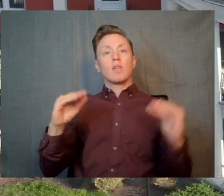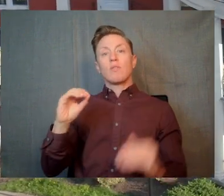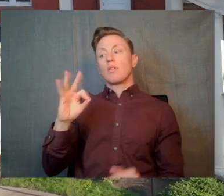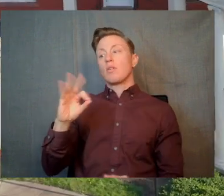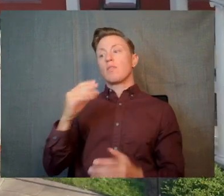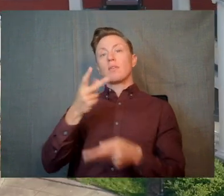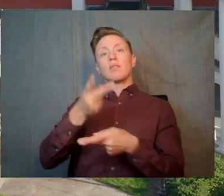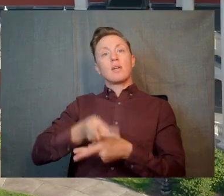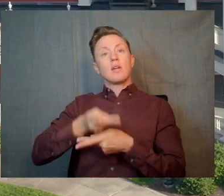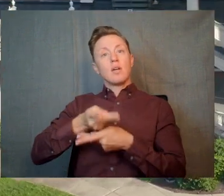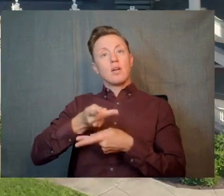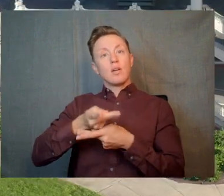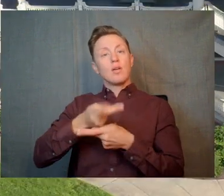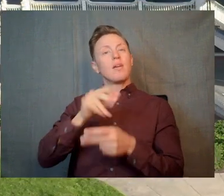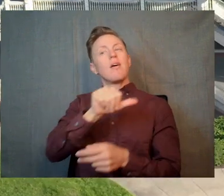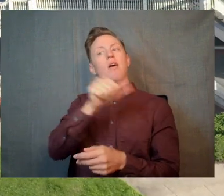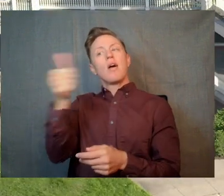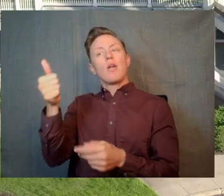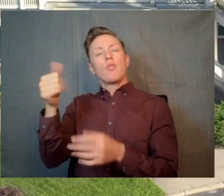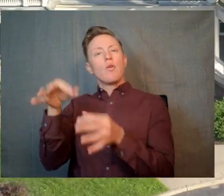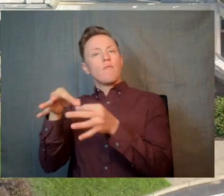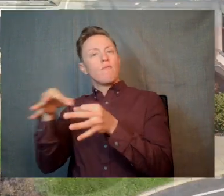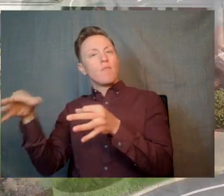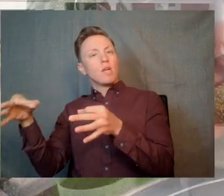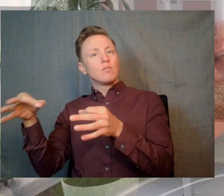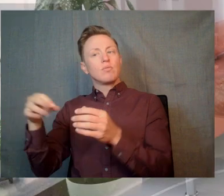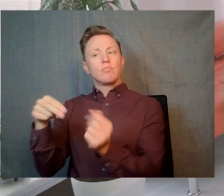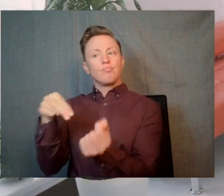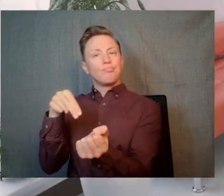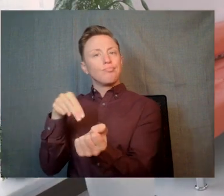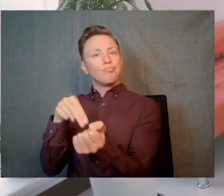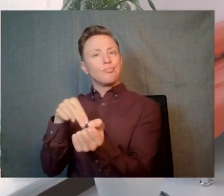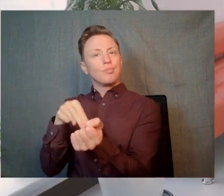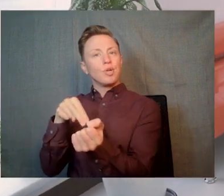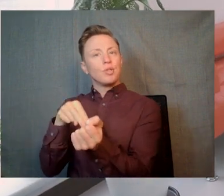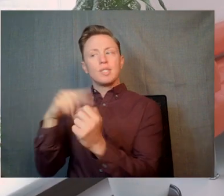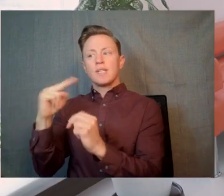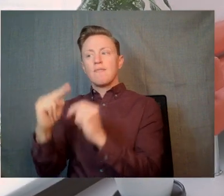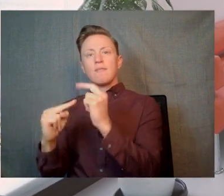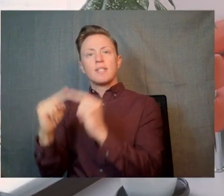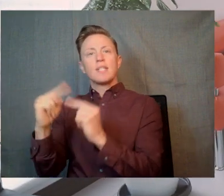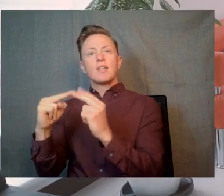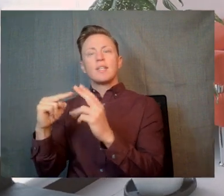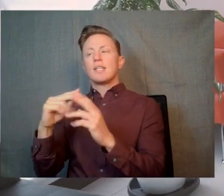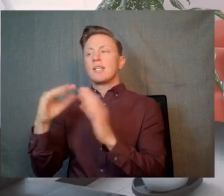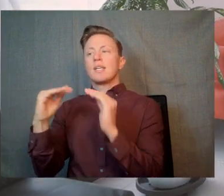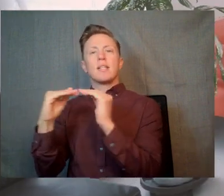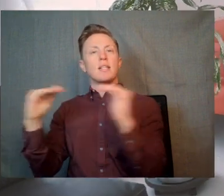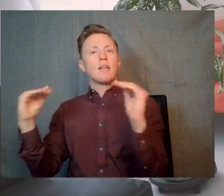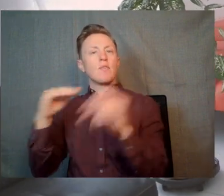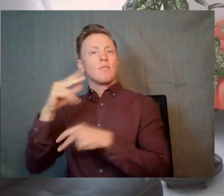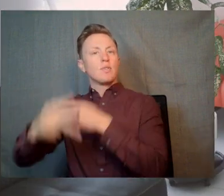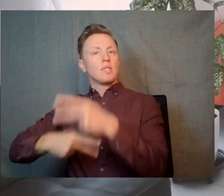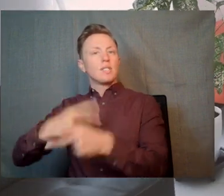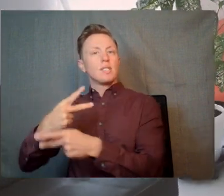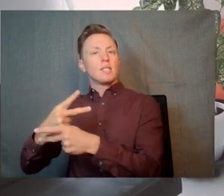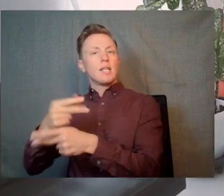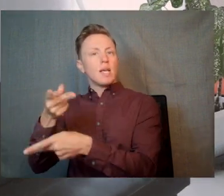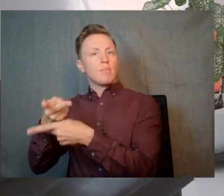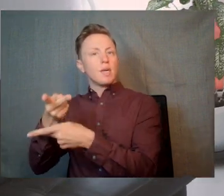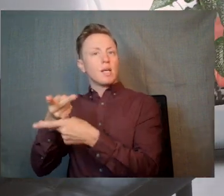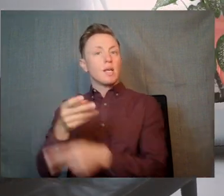care is also sometimes called the nursing facility level of care